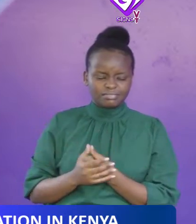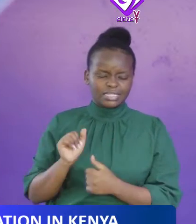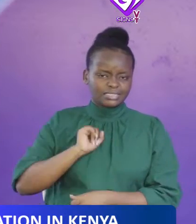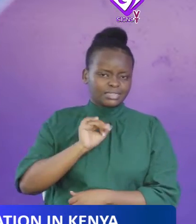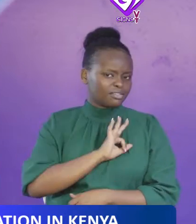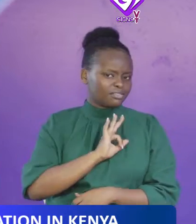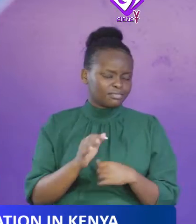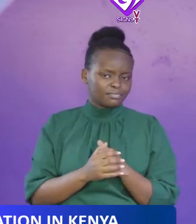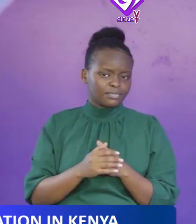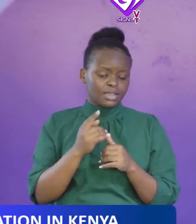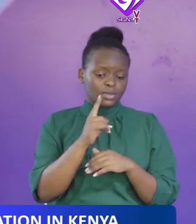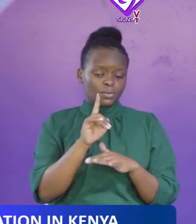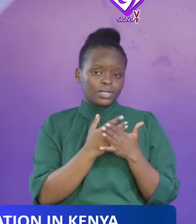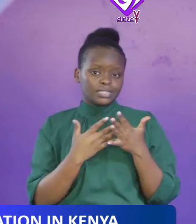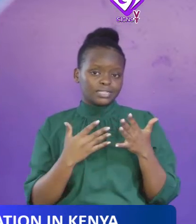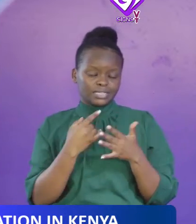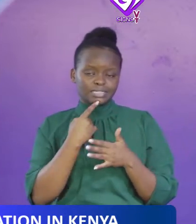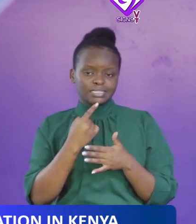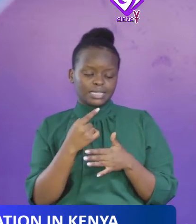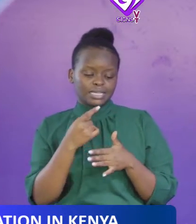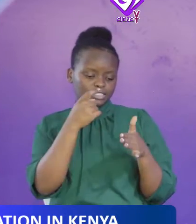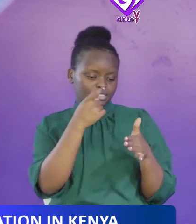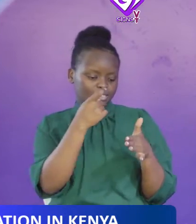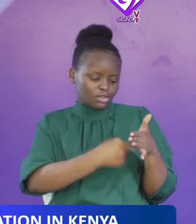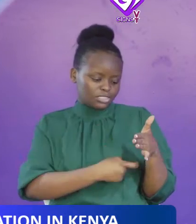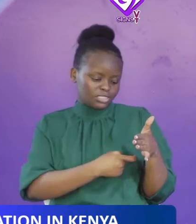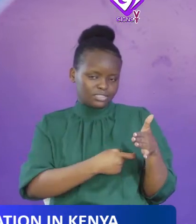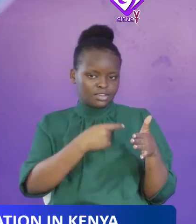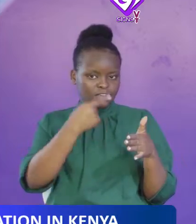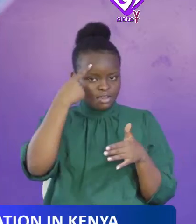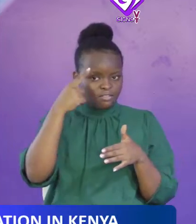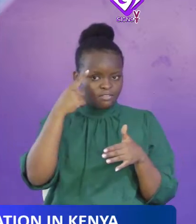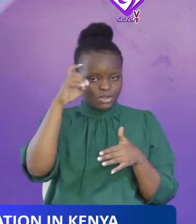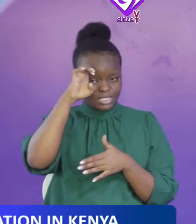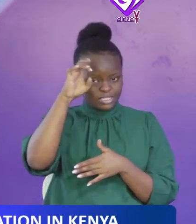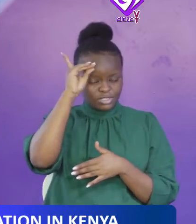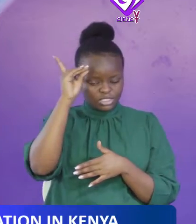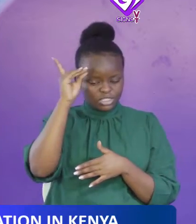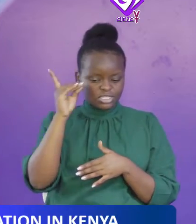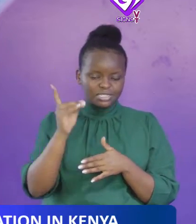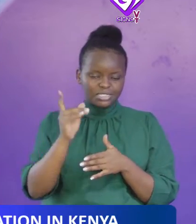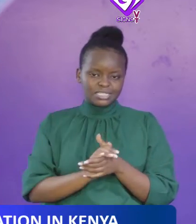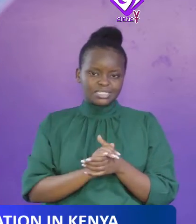that affordability of education is an architecture and not an act.